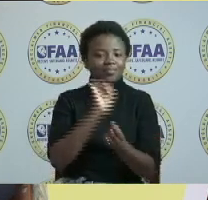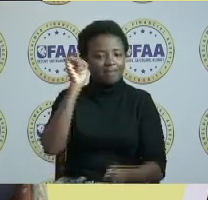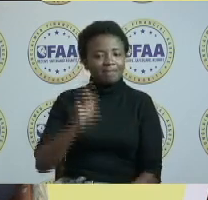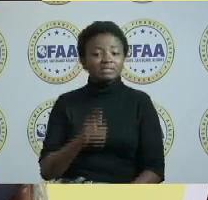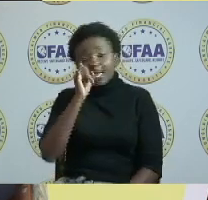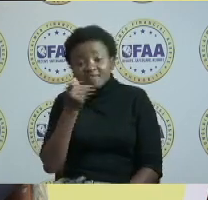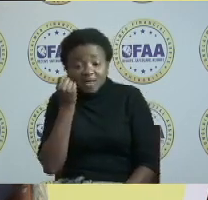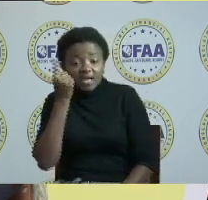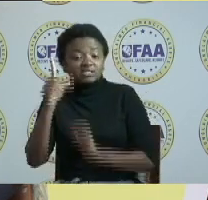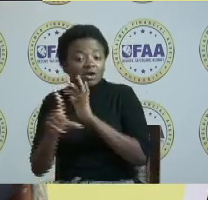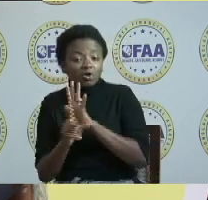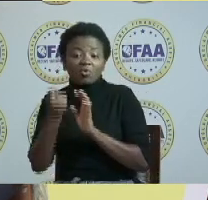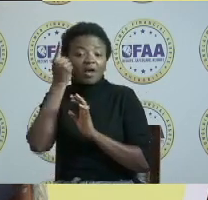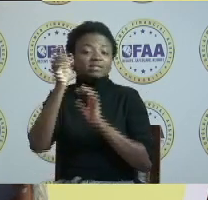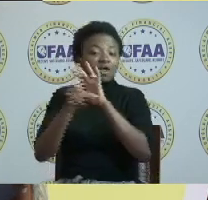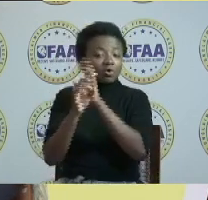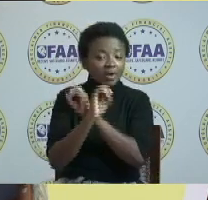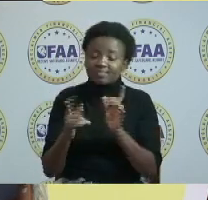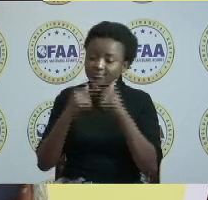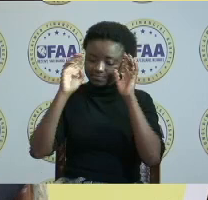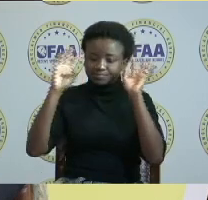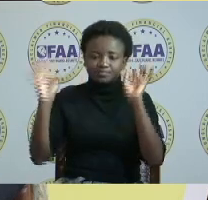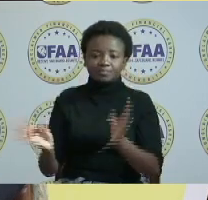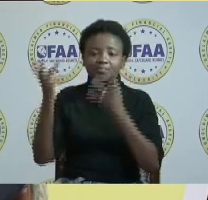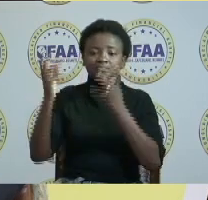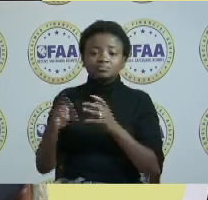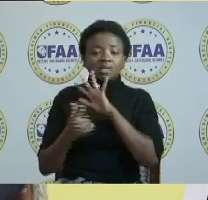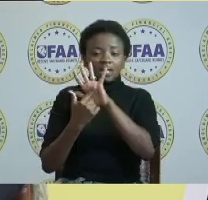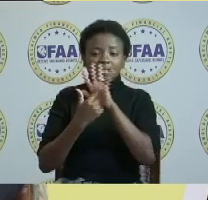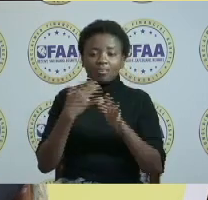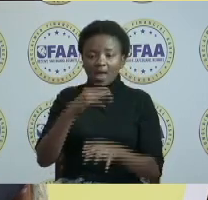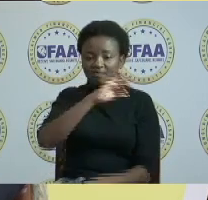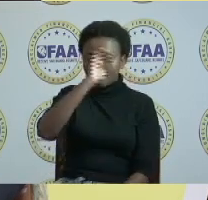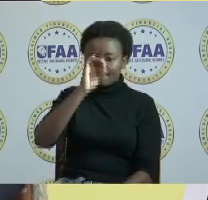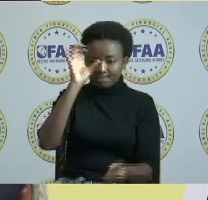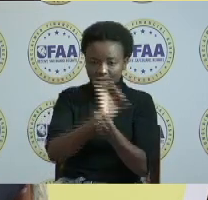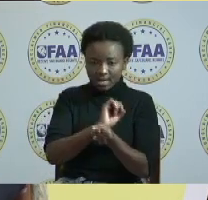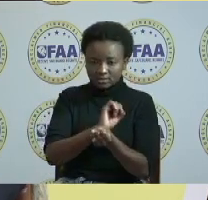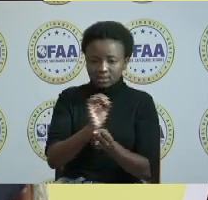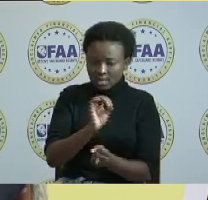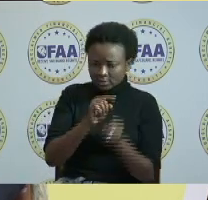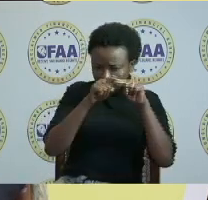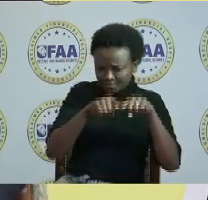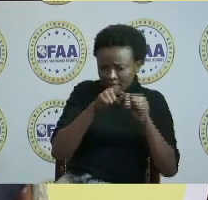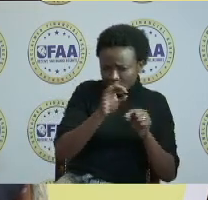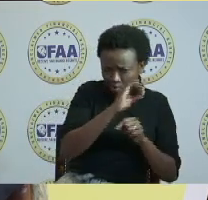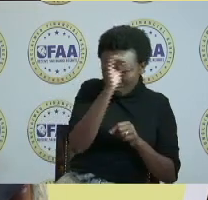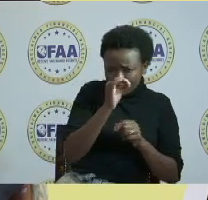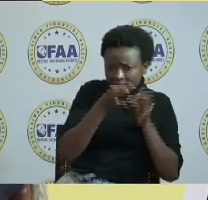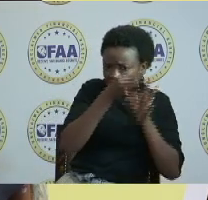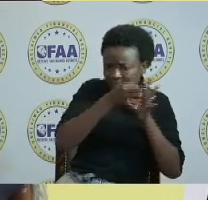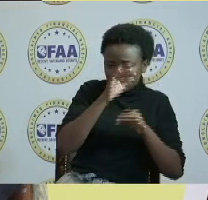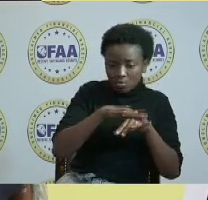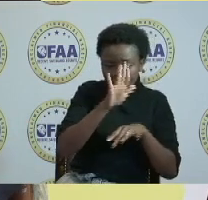that. But just to give you the highlight, there's a penalty on the percentage of the assets that were due for remittance and they have